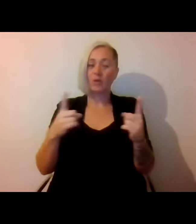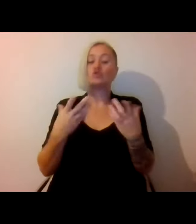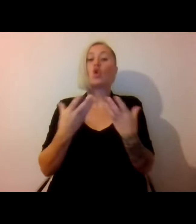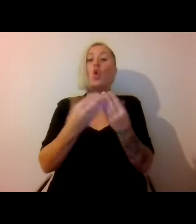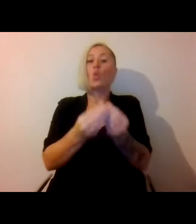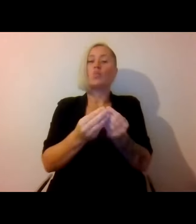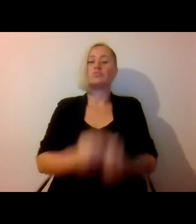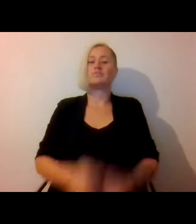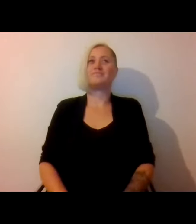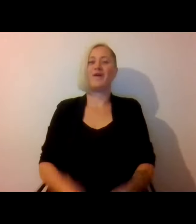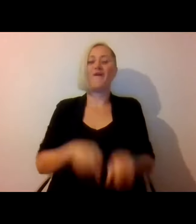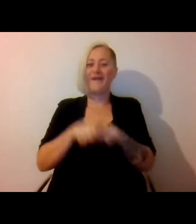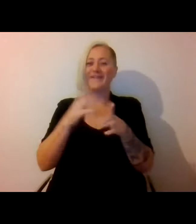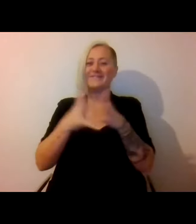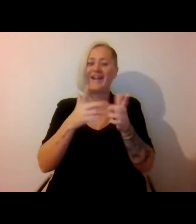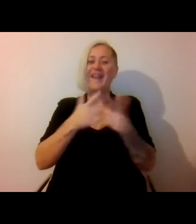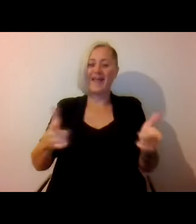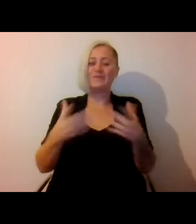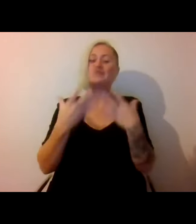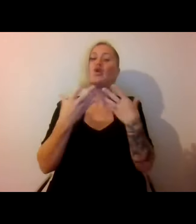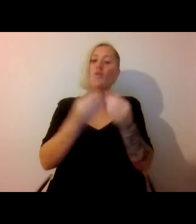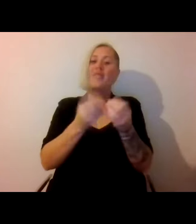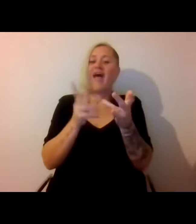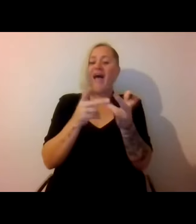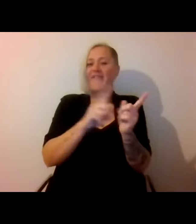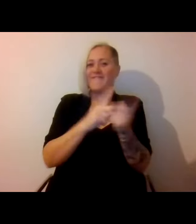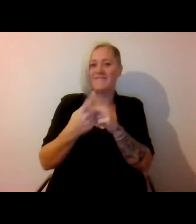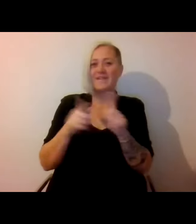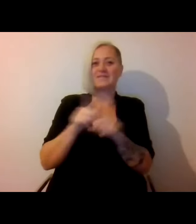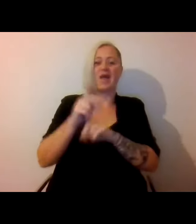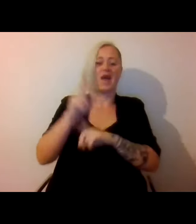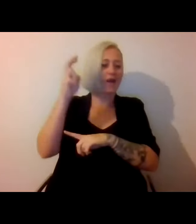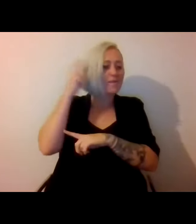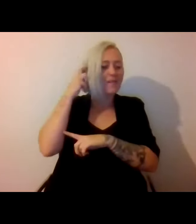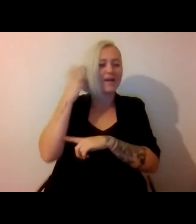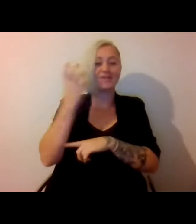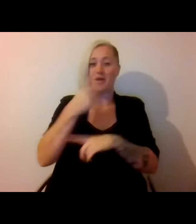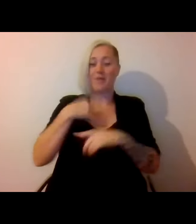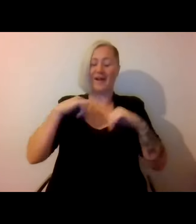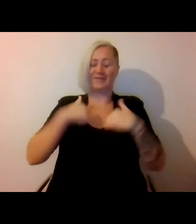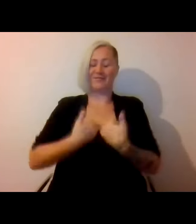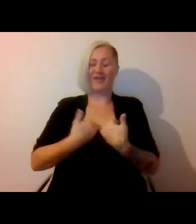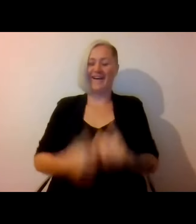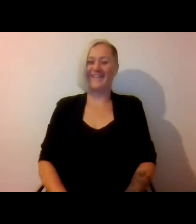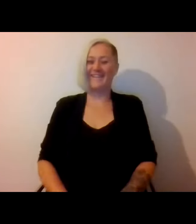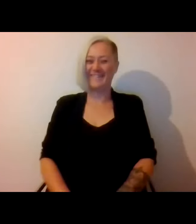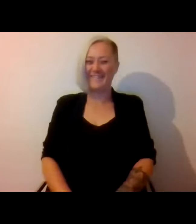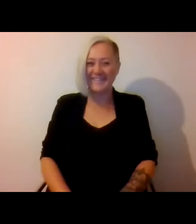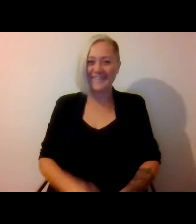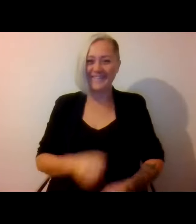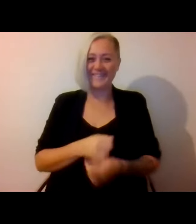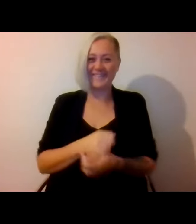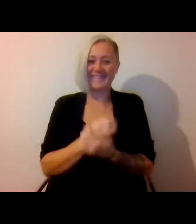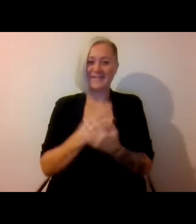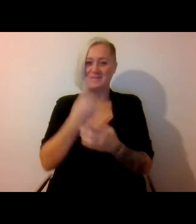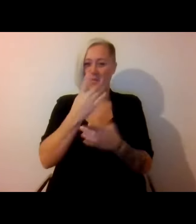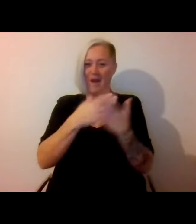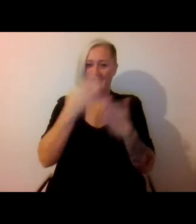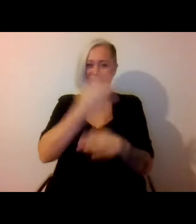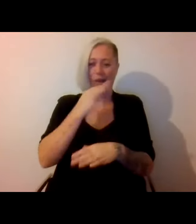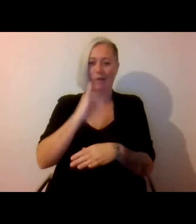implants. Sign language can in fact help deaf people learn how to hear and speak, because it takes